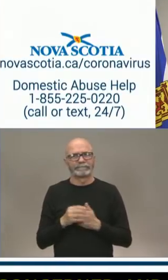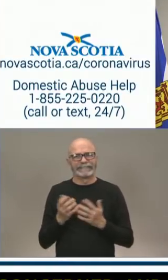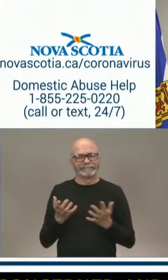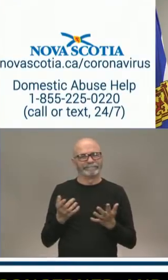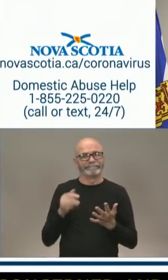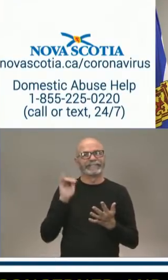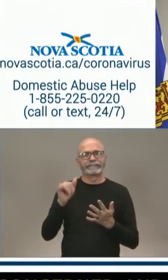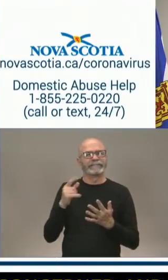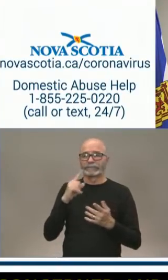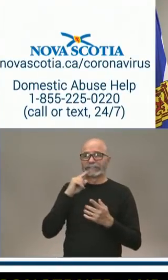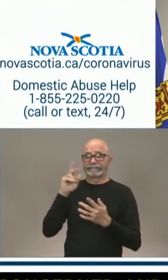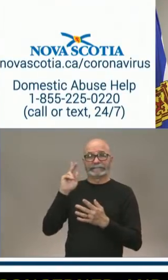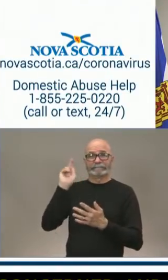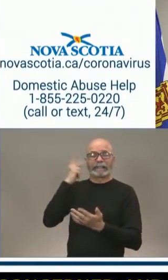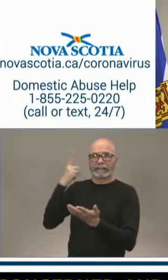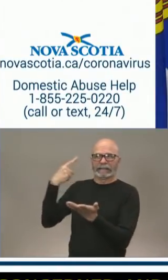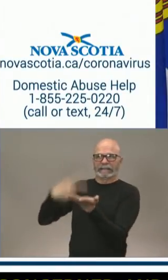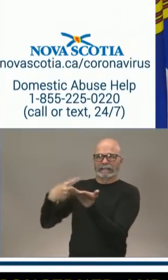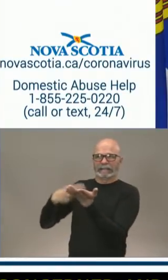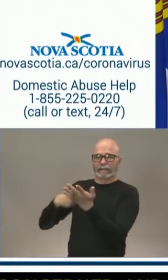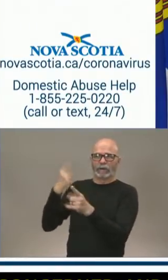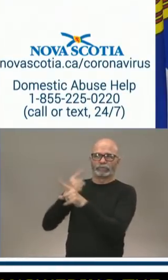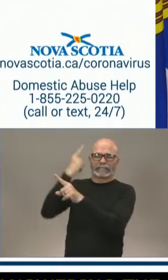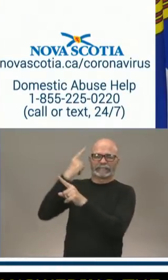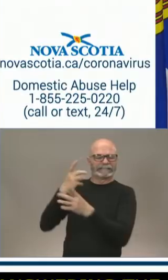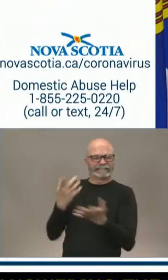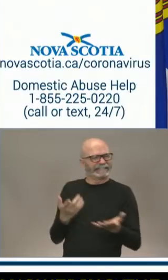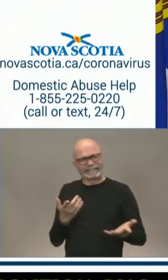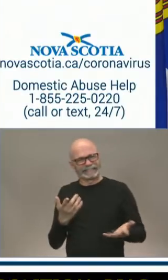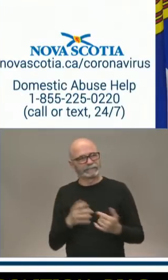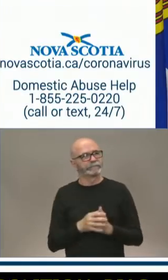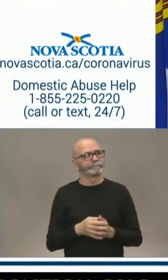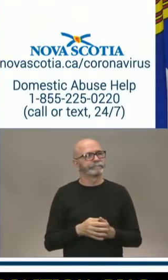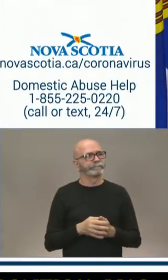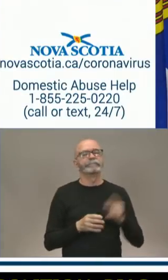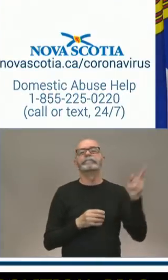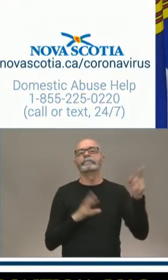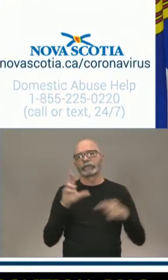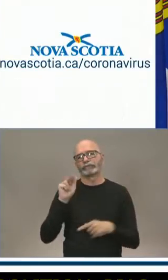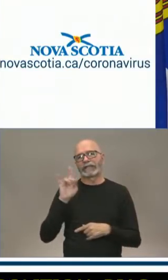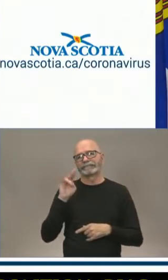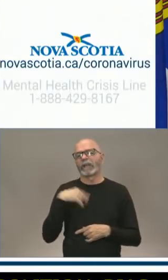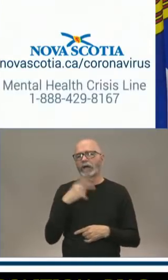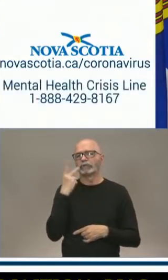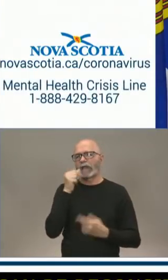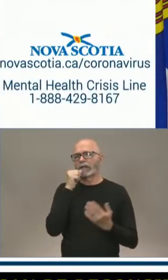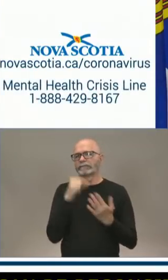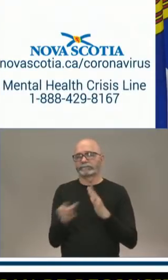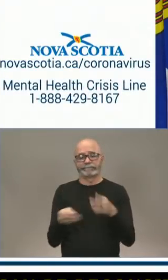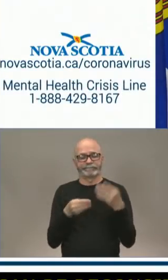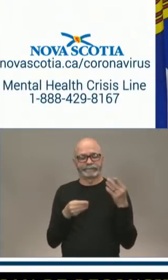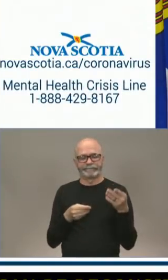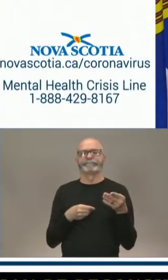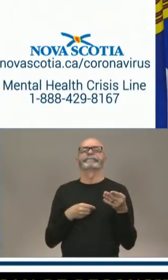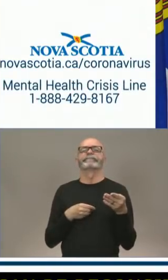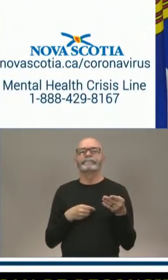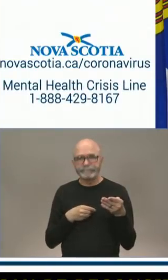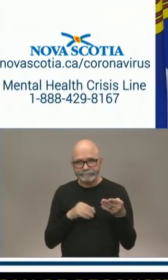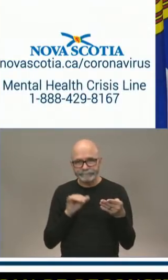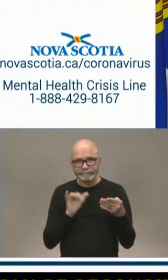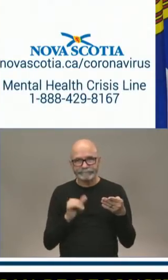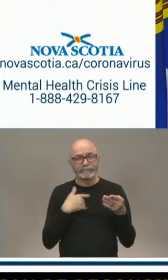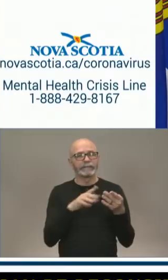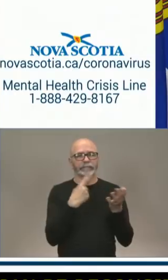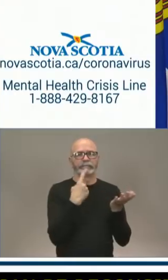be reconsidered? So I did see the letter this morning. It wasn't brought to me when I met with Mr.